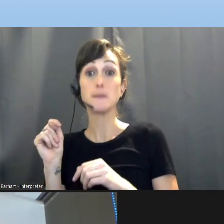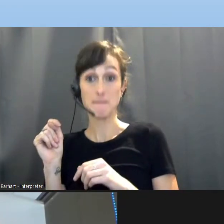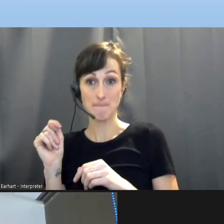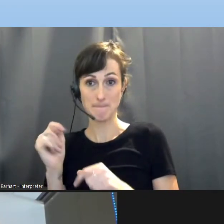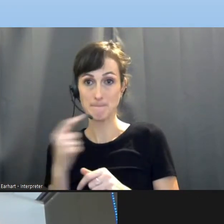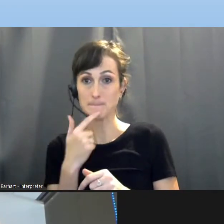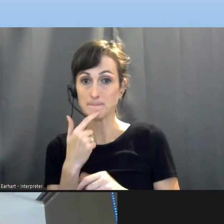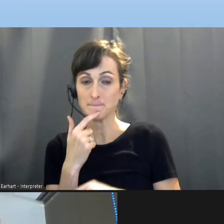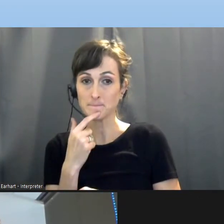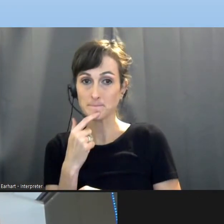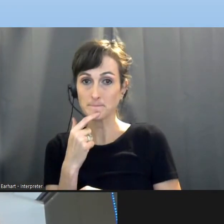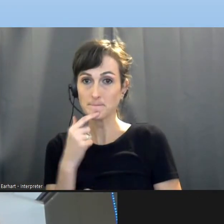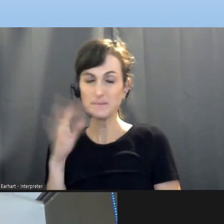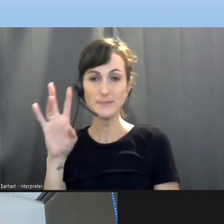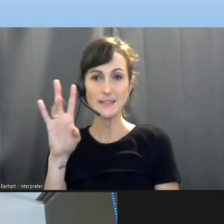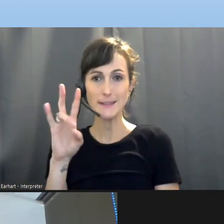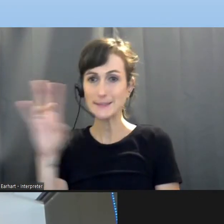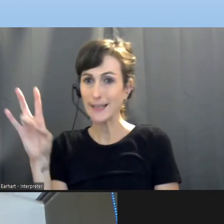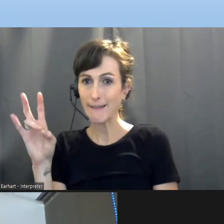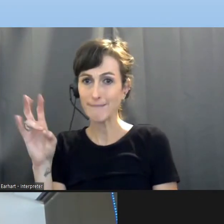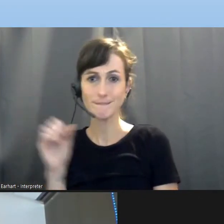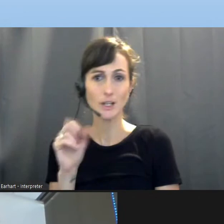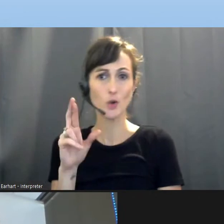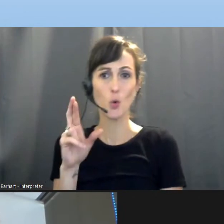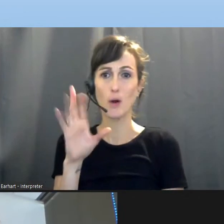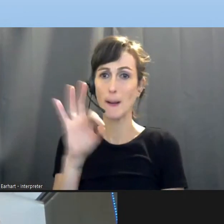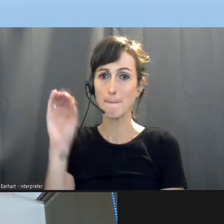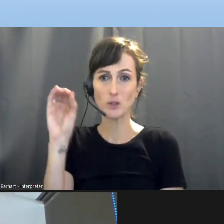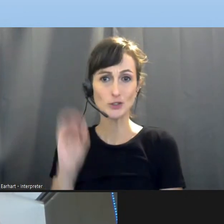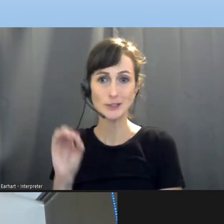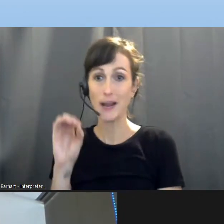77 and 99%, that's